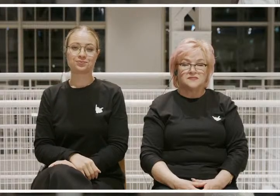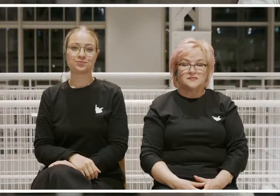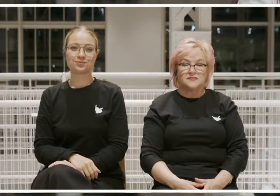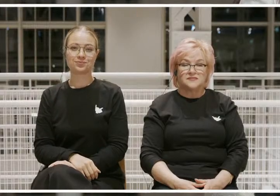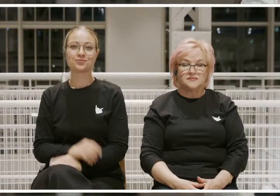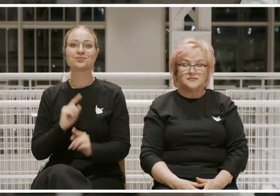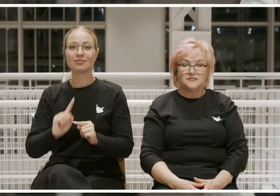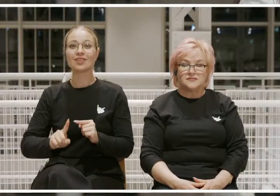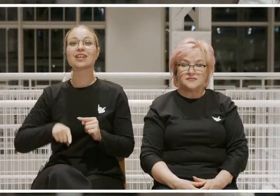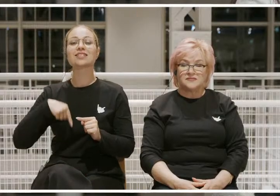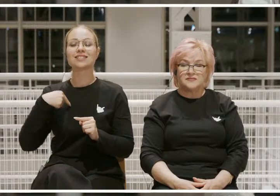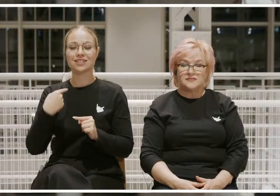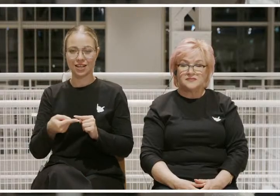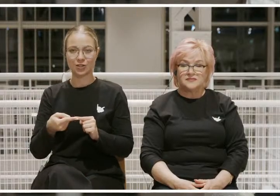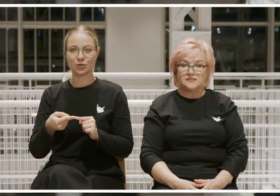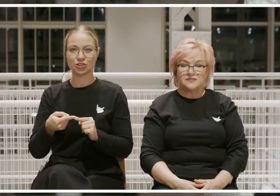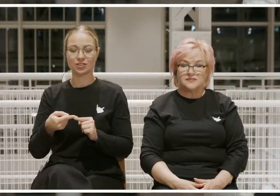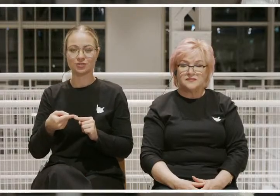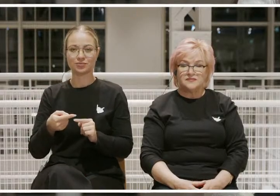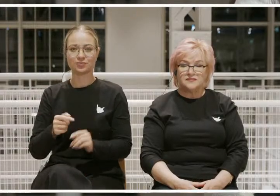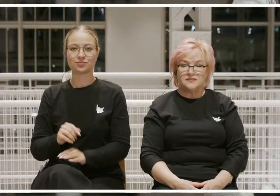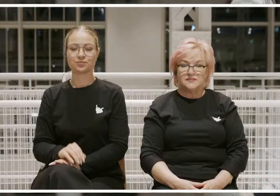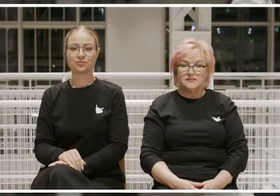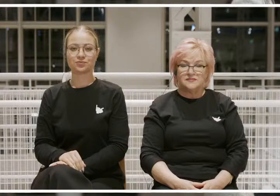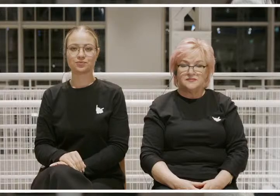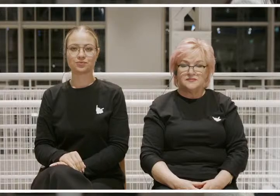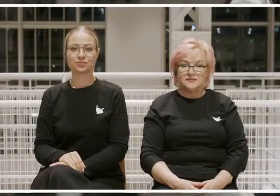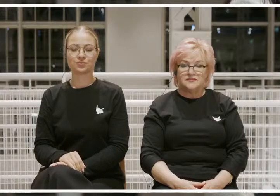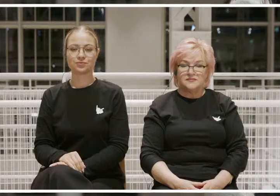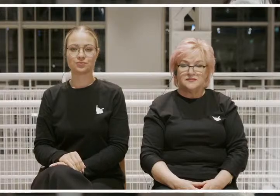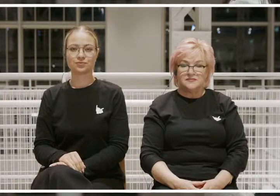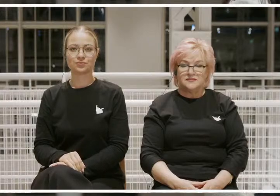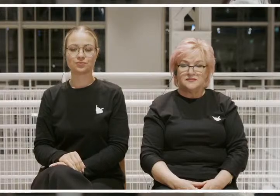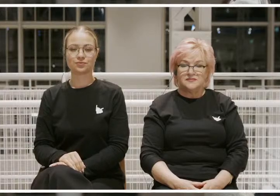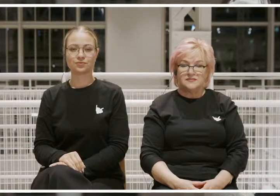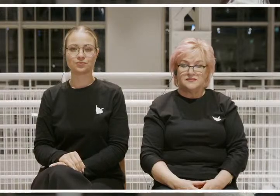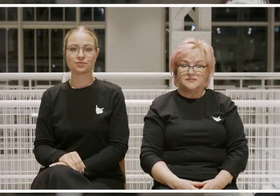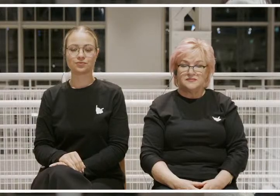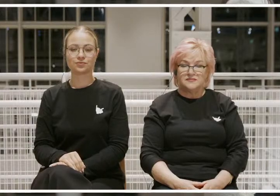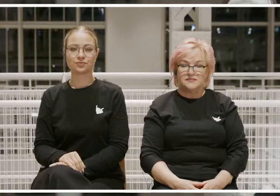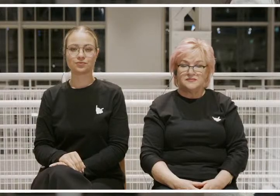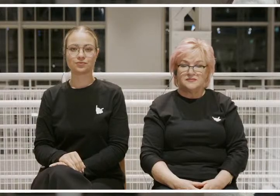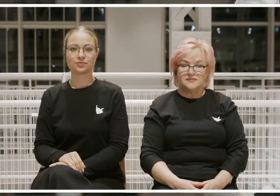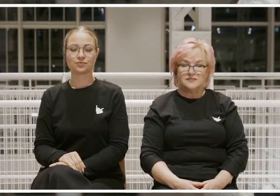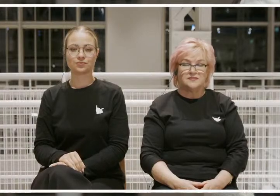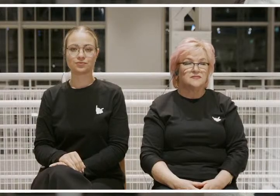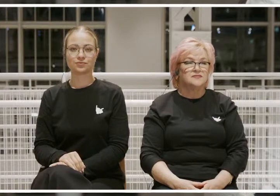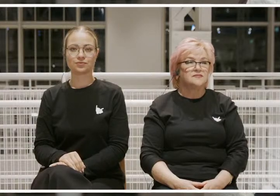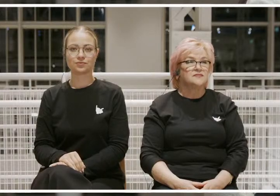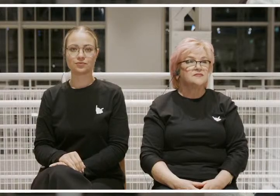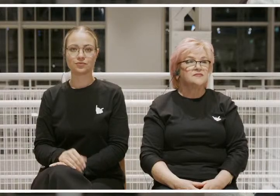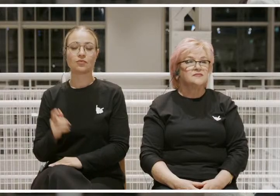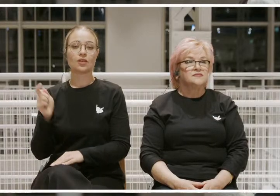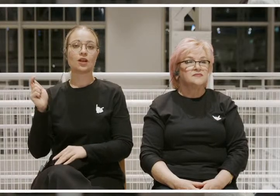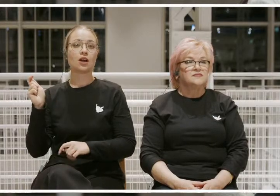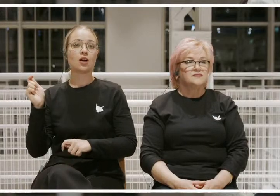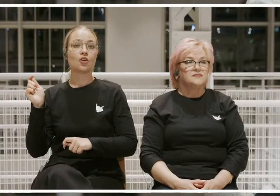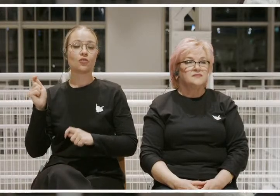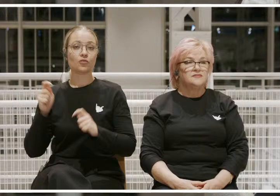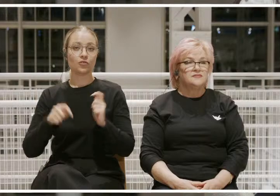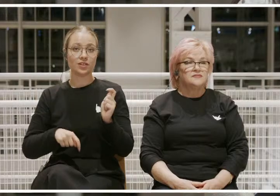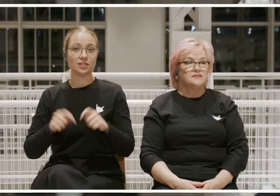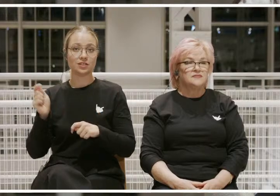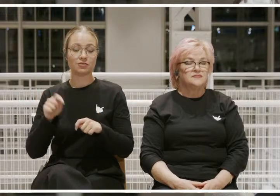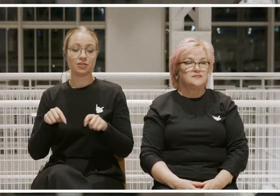So the festival was organized in the scope of the project called Dumpling Post. And